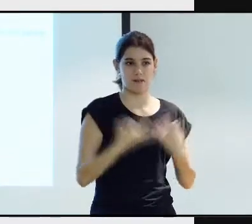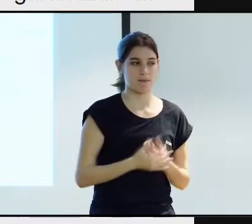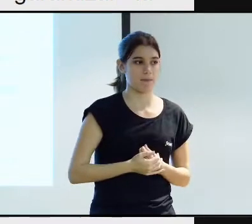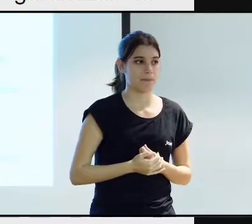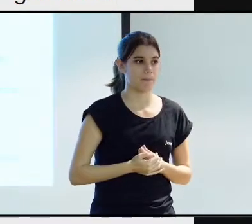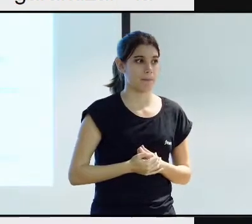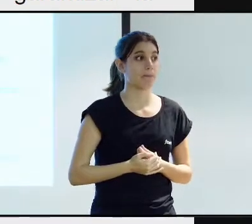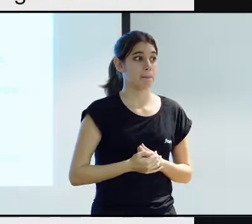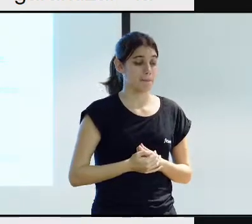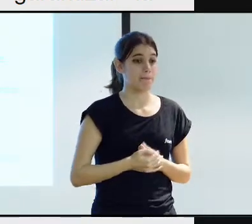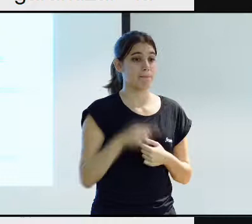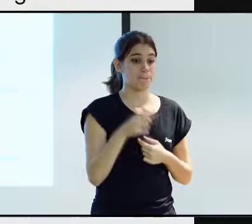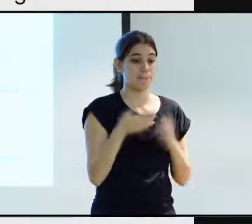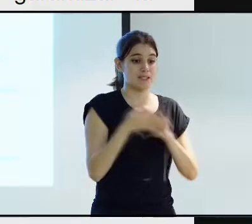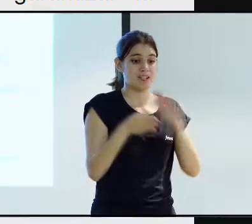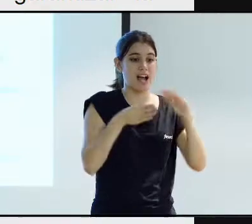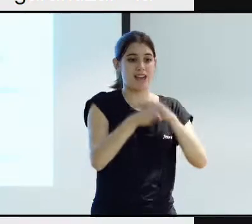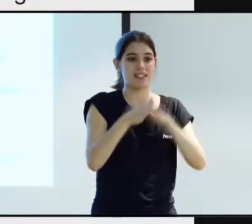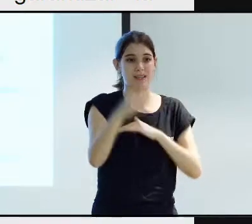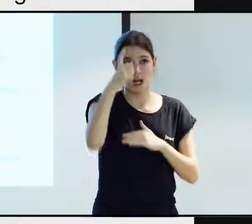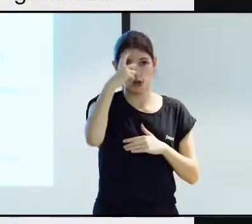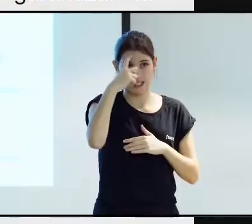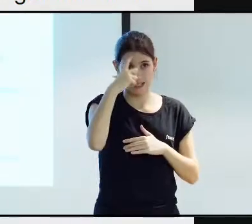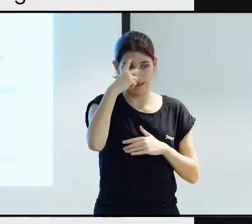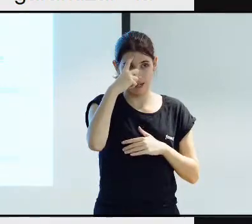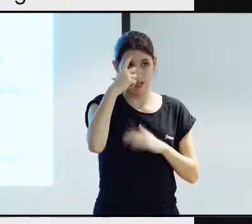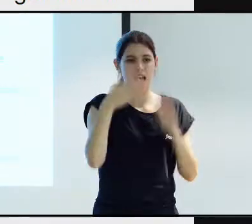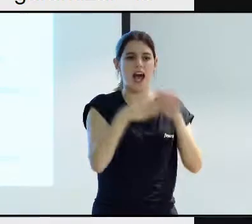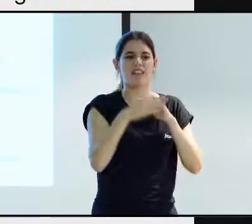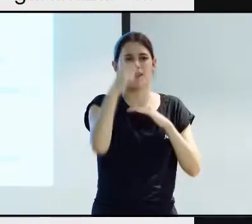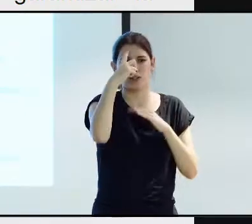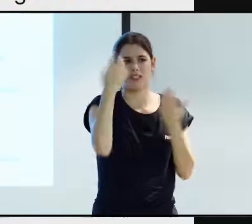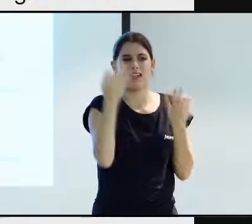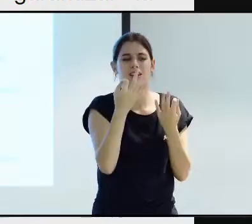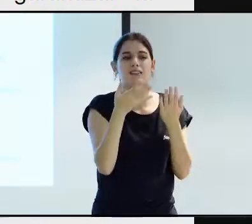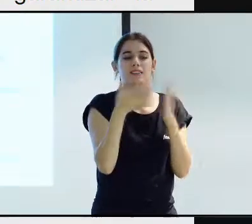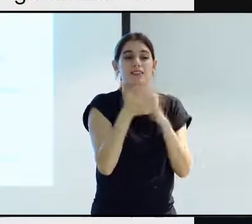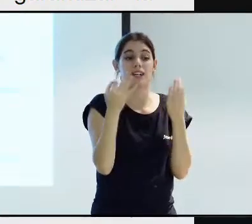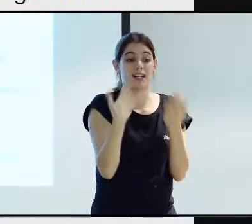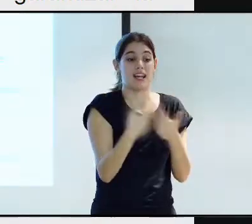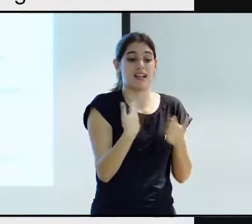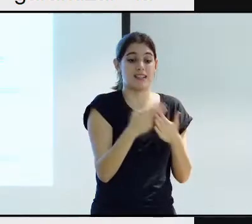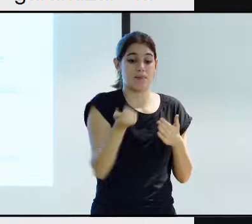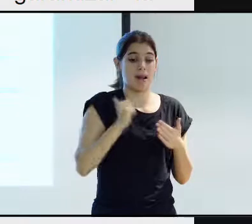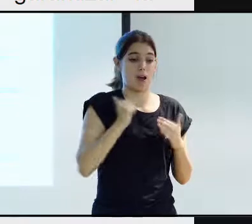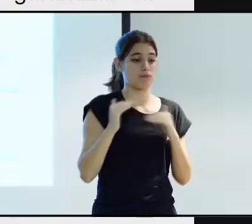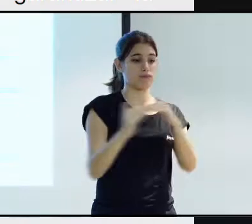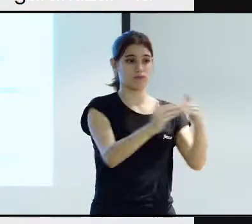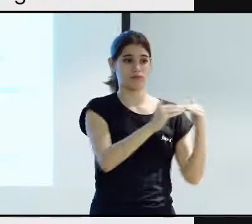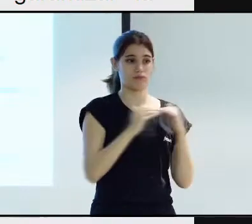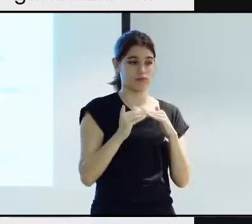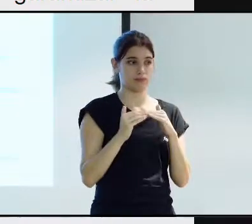hospitals, etc. And we're talking, and here we can speak about cognitive accessibility. How can